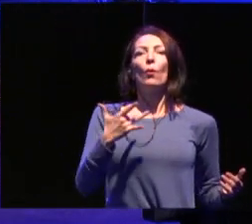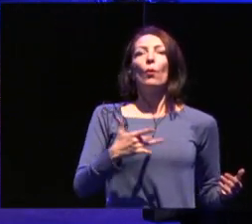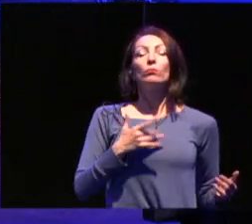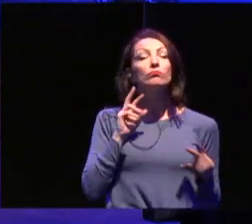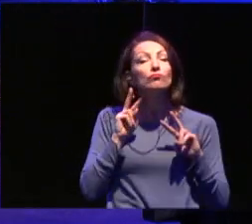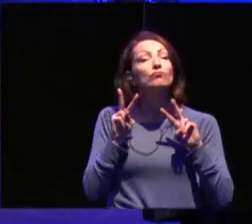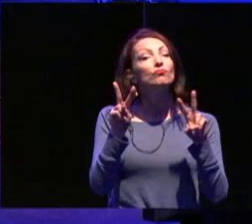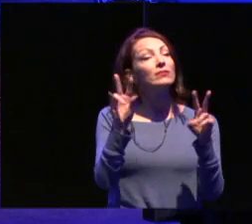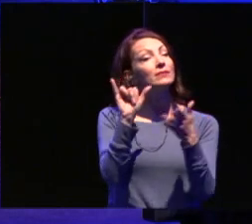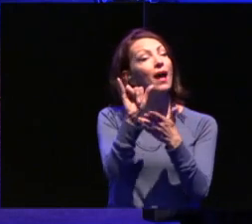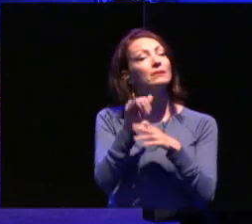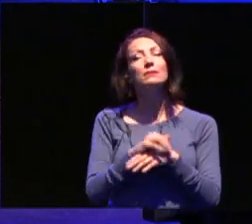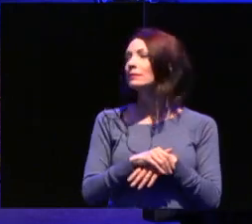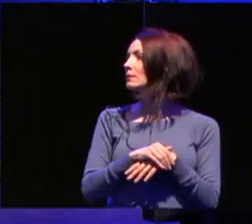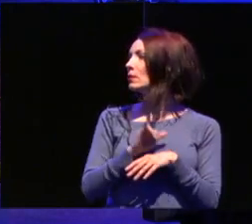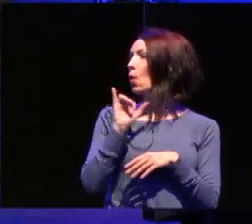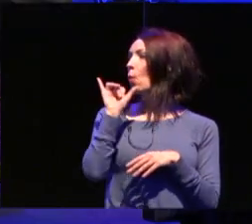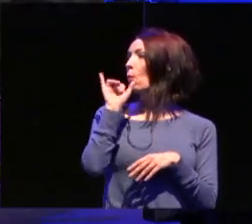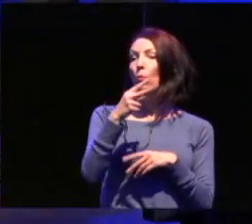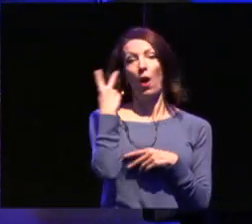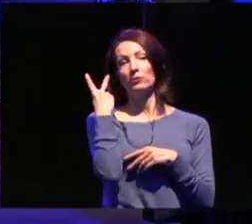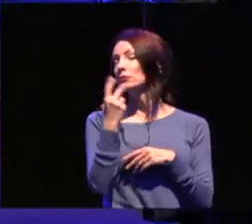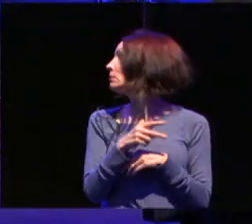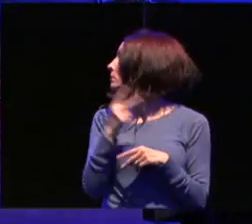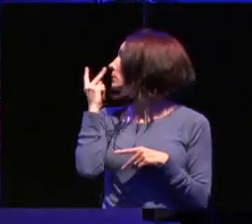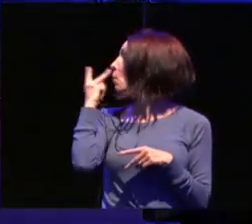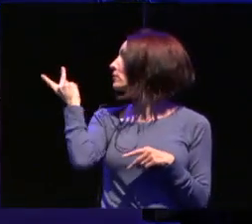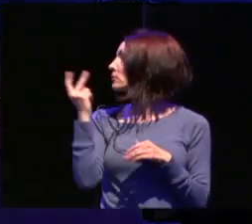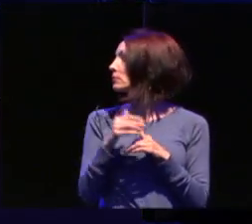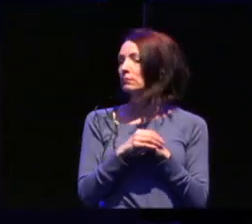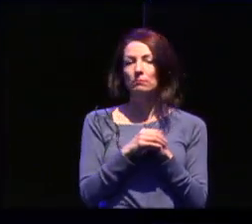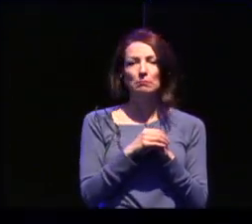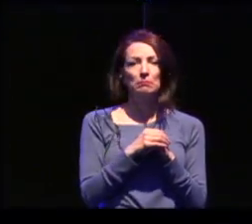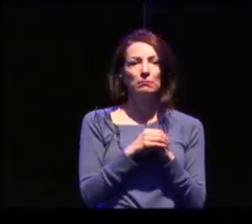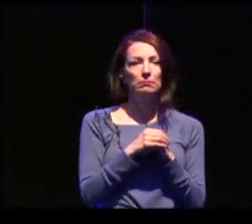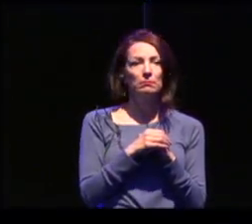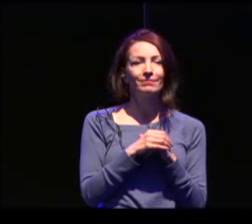Watch this being. Watch this being. Watch this being.